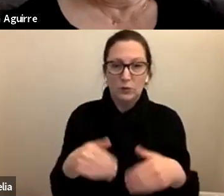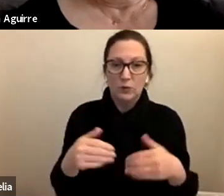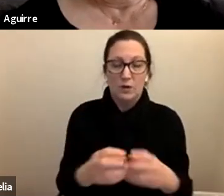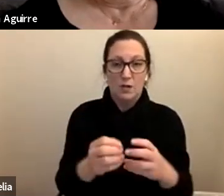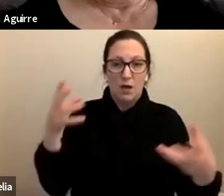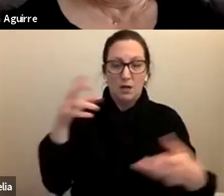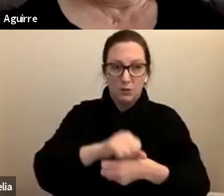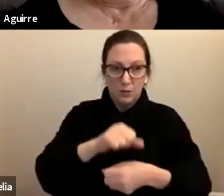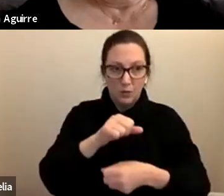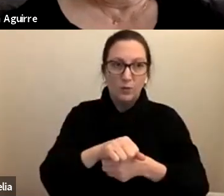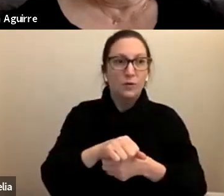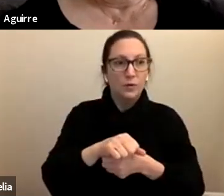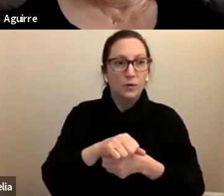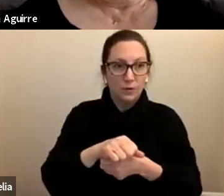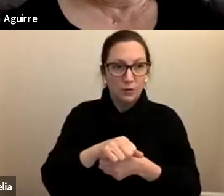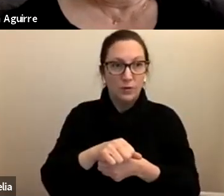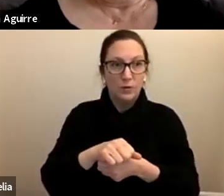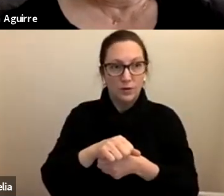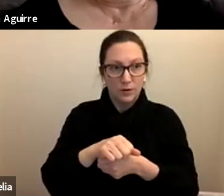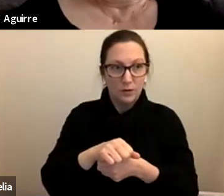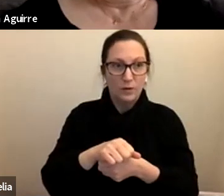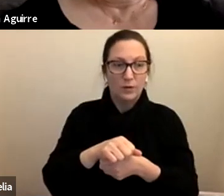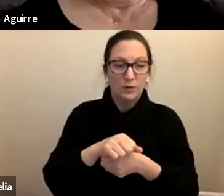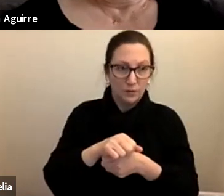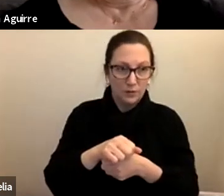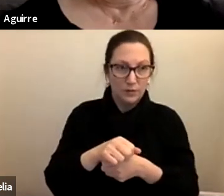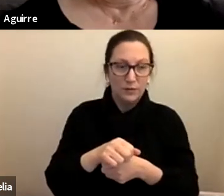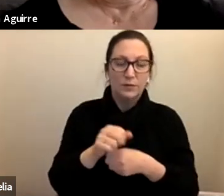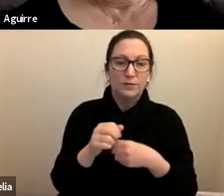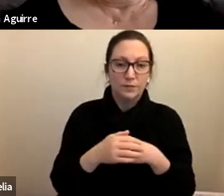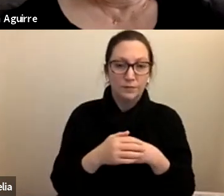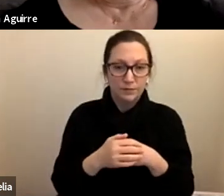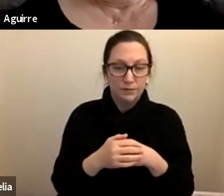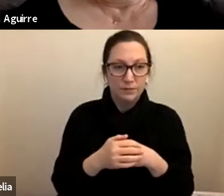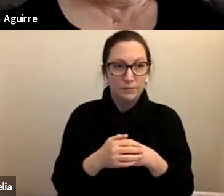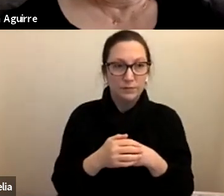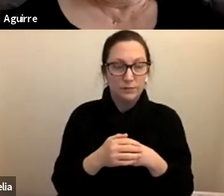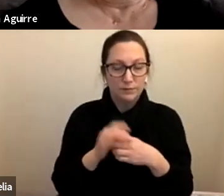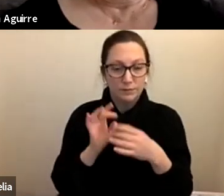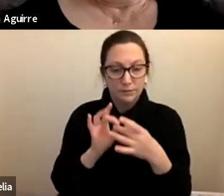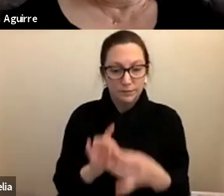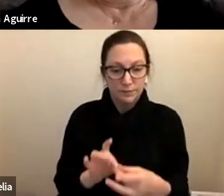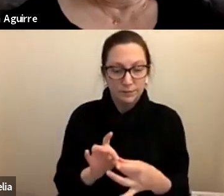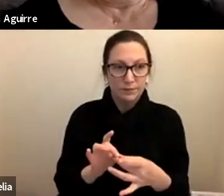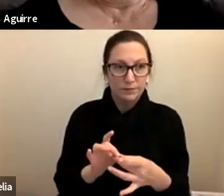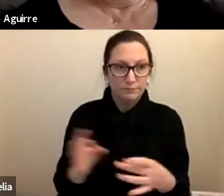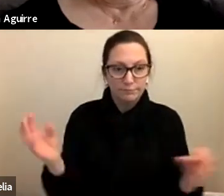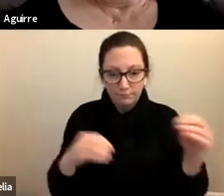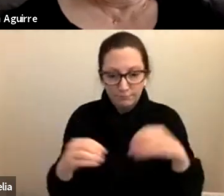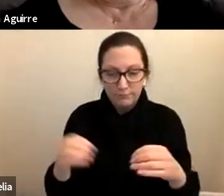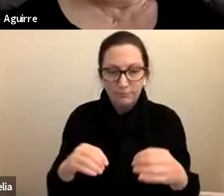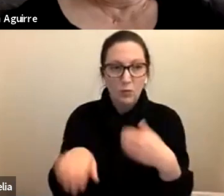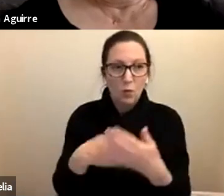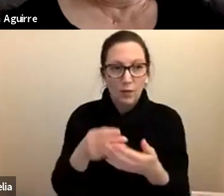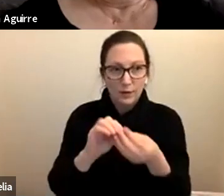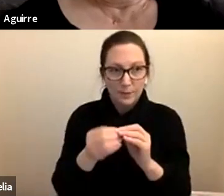to get everyone on the same wavelength in terms of putting all of this together. So